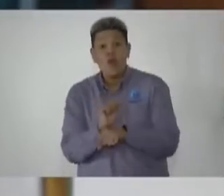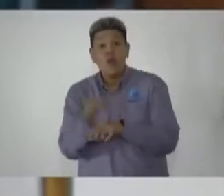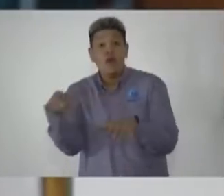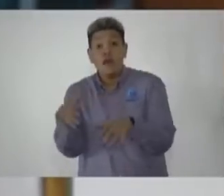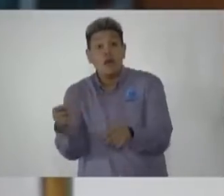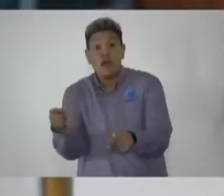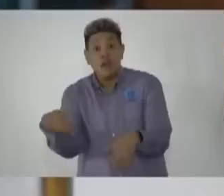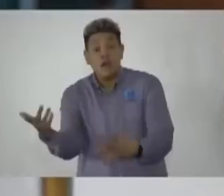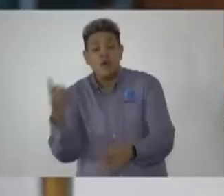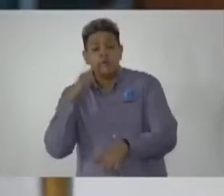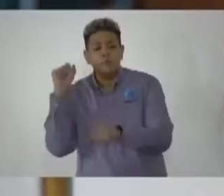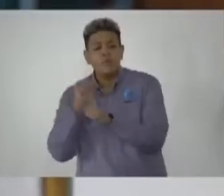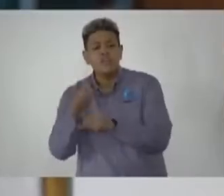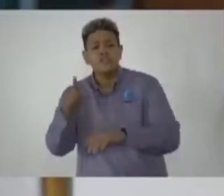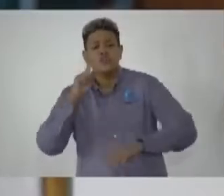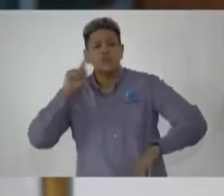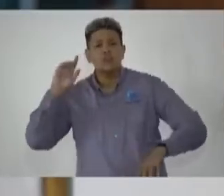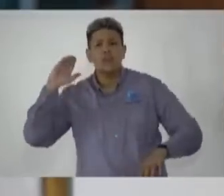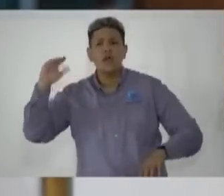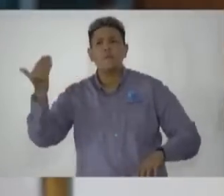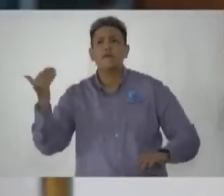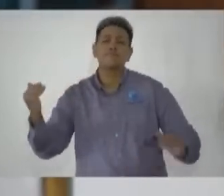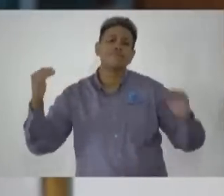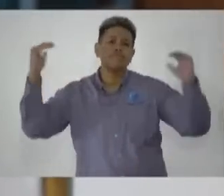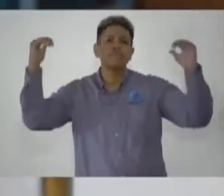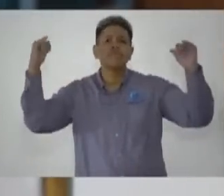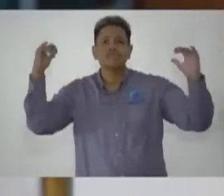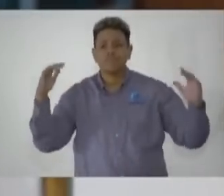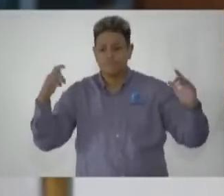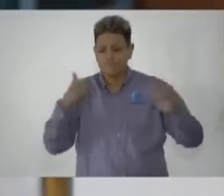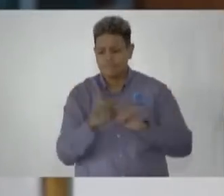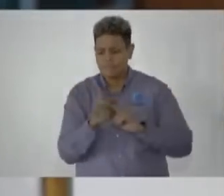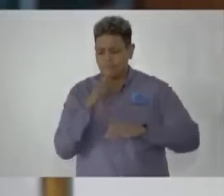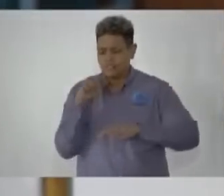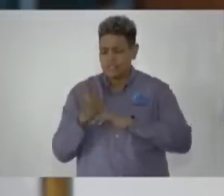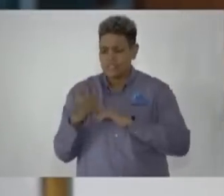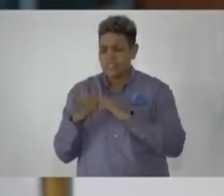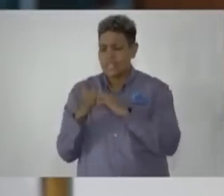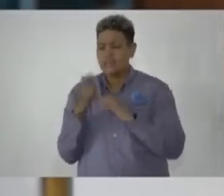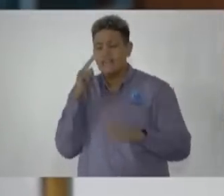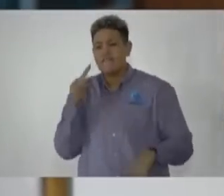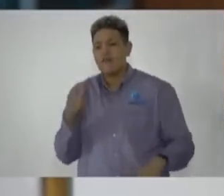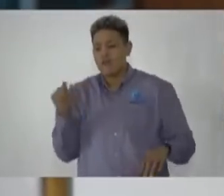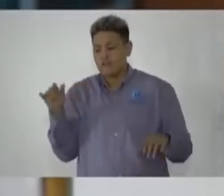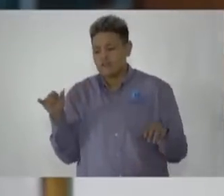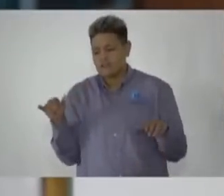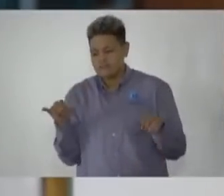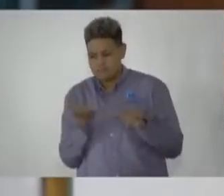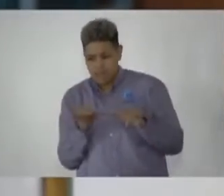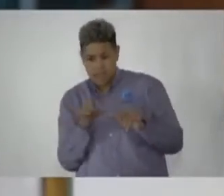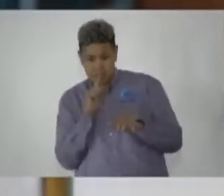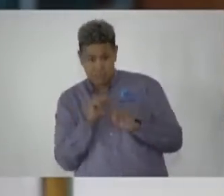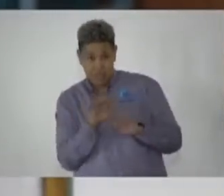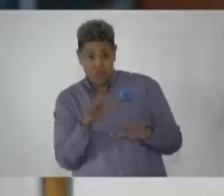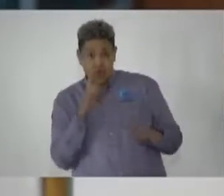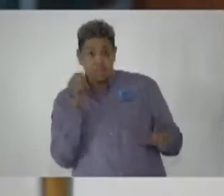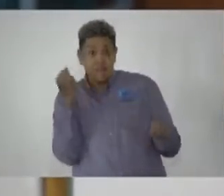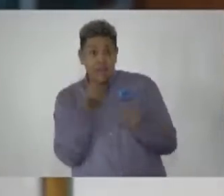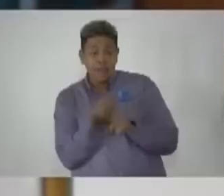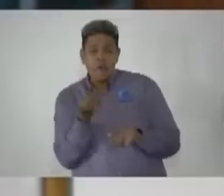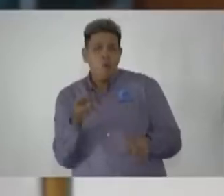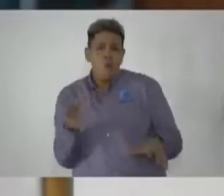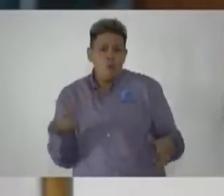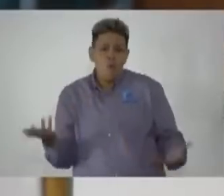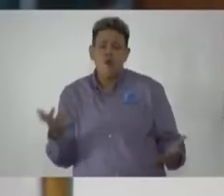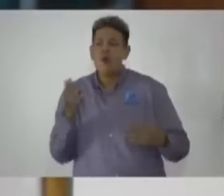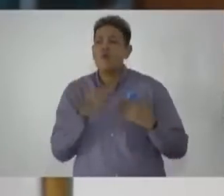ensure that this apparent higher standard that has been set for measuring the impact of women where they are gathered